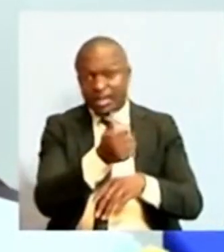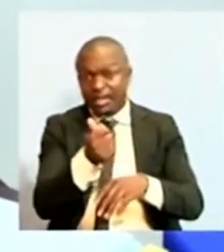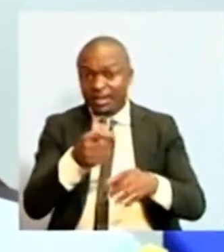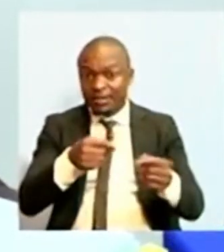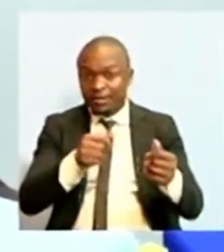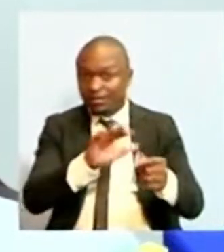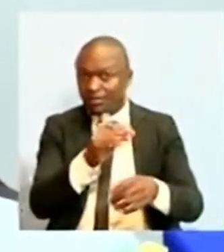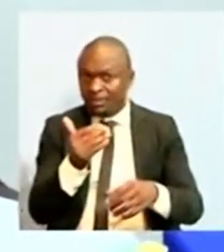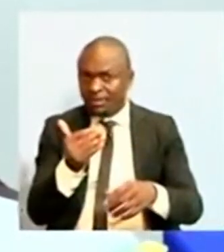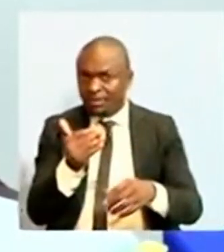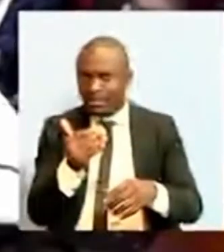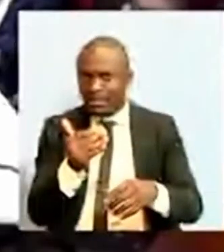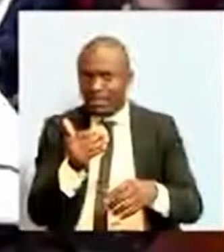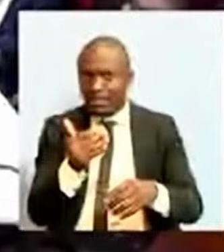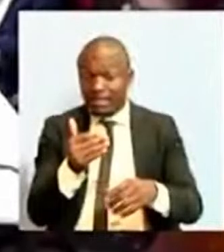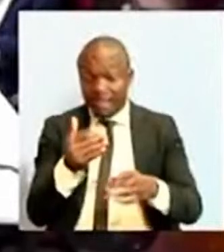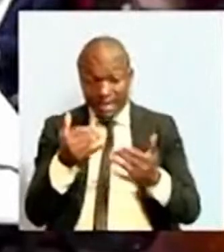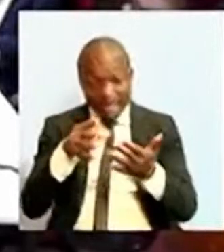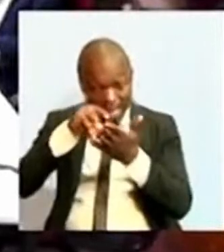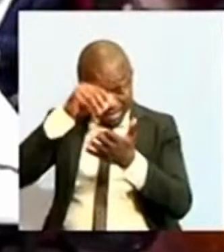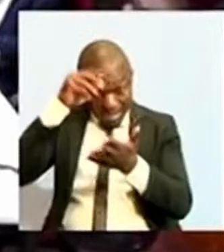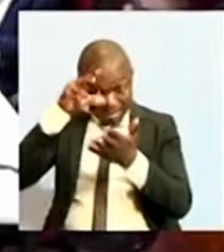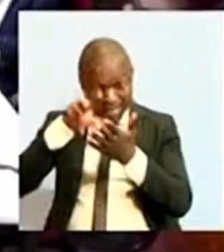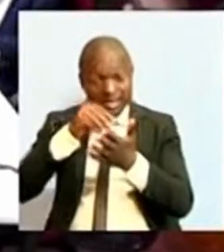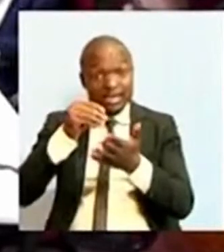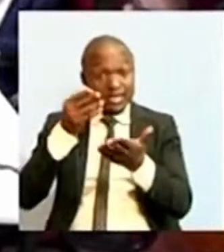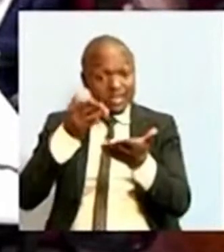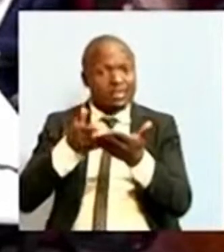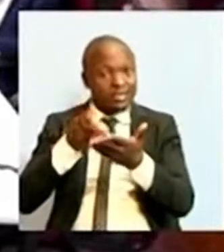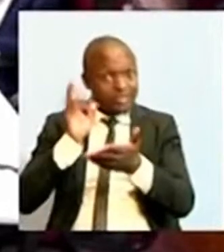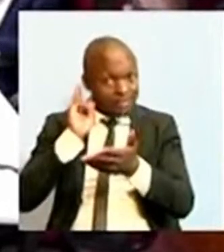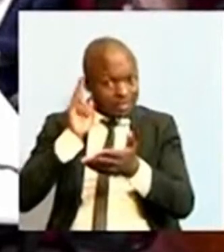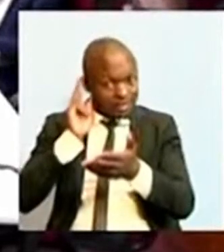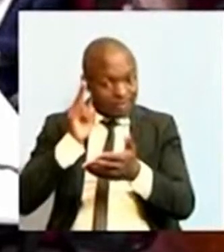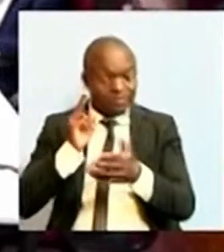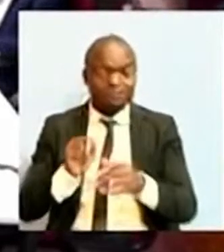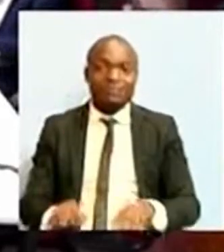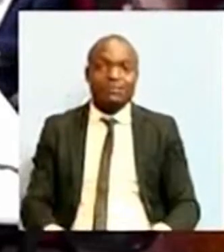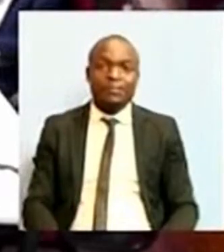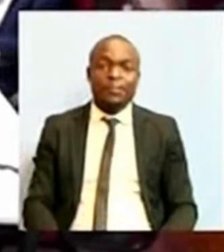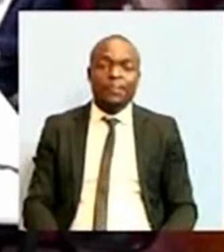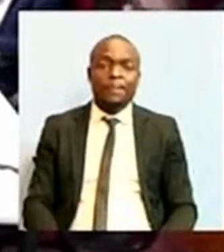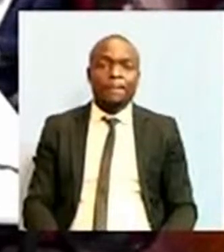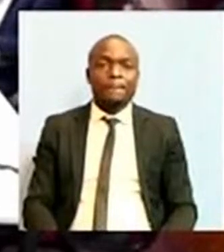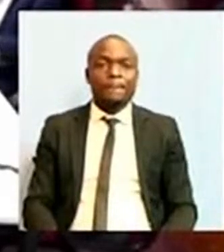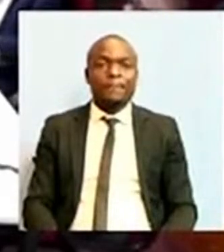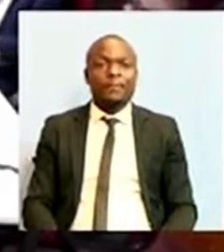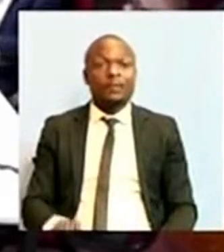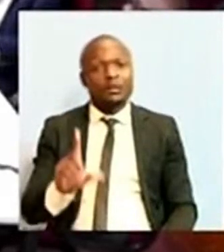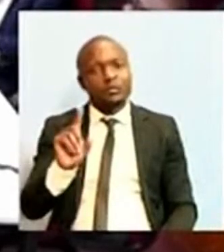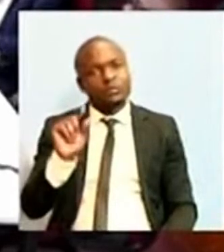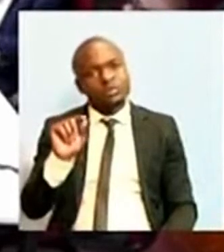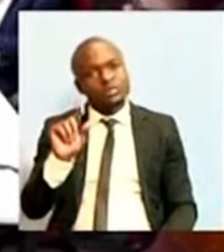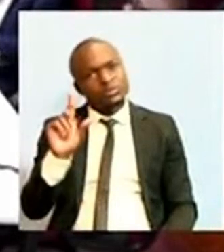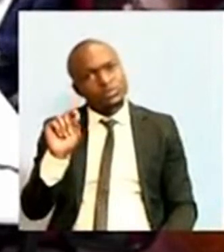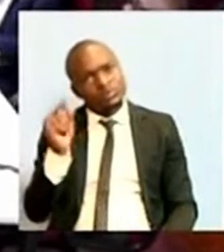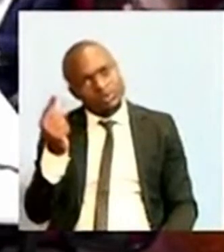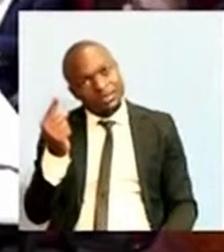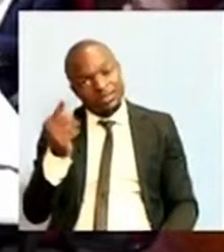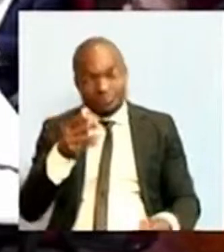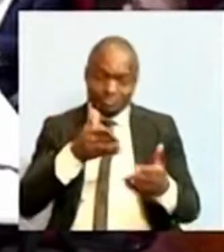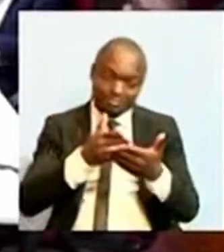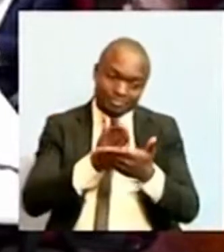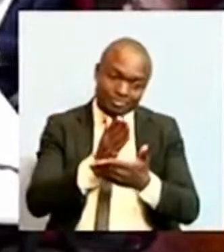June, I'm learning it's historical. So you 2021